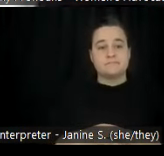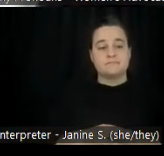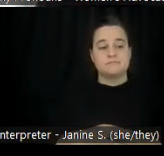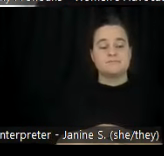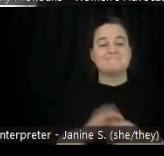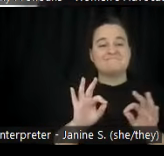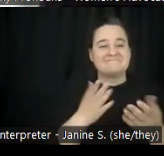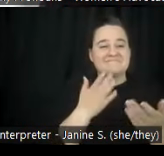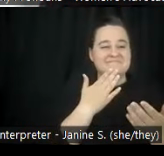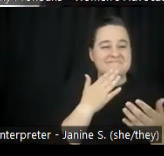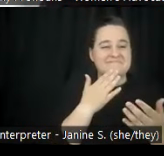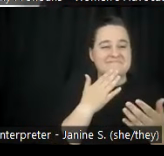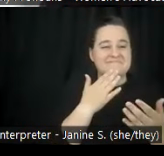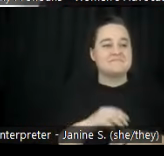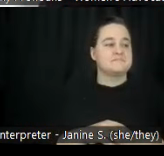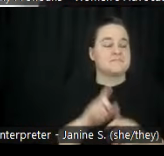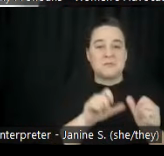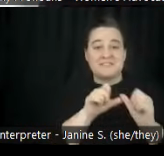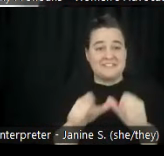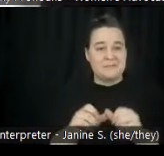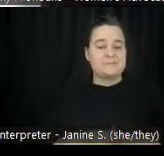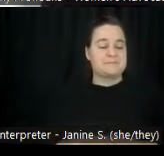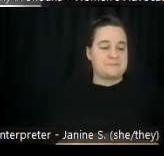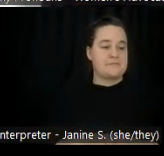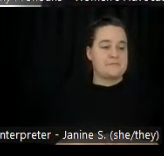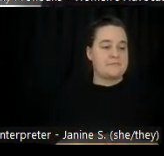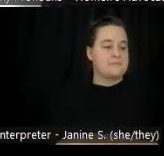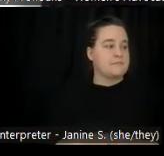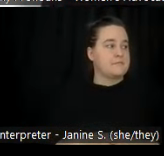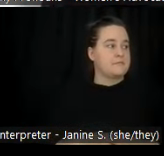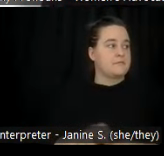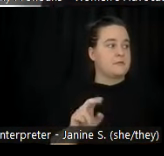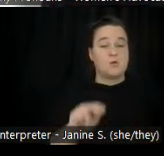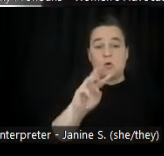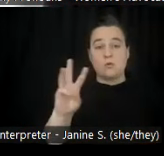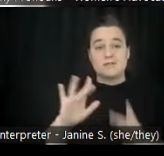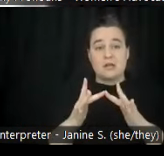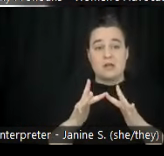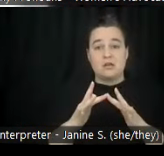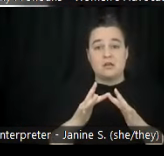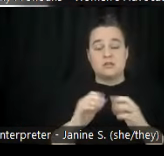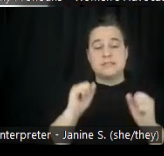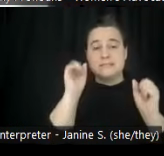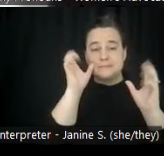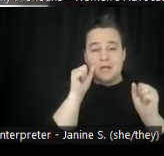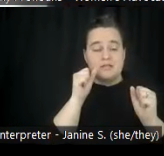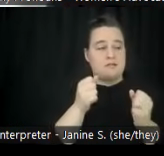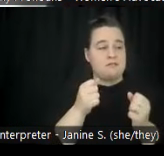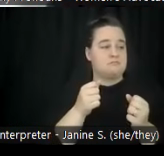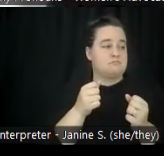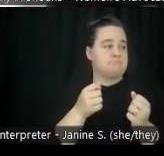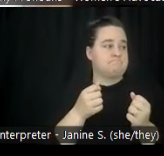right, thank you for that. We will continue. So the Northwest Network has this really incredible